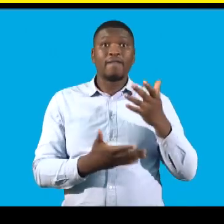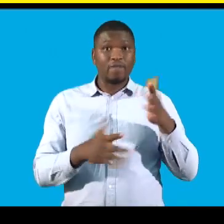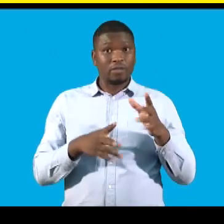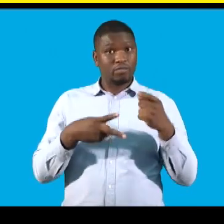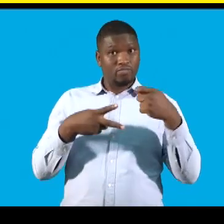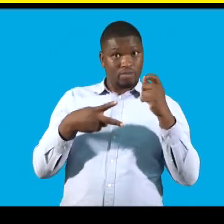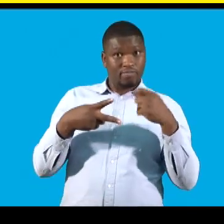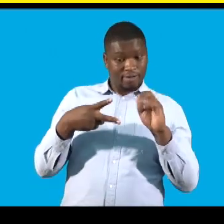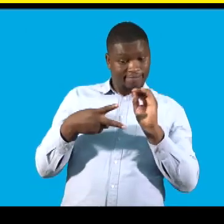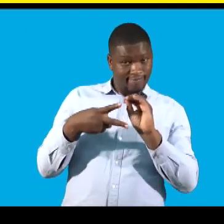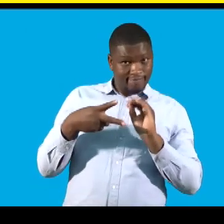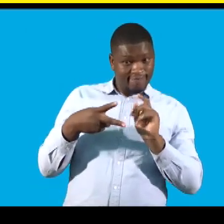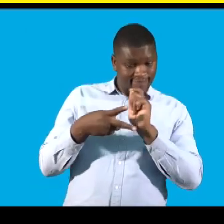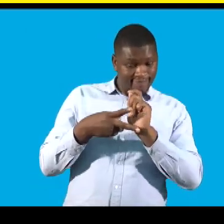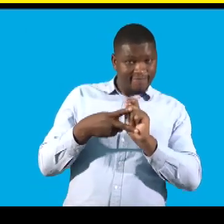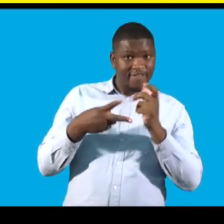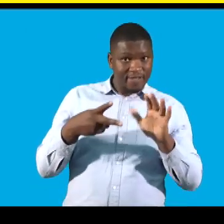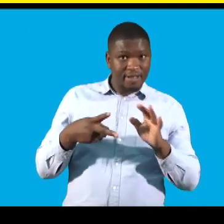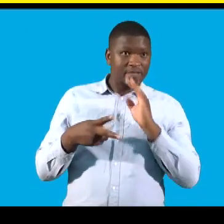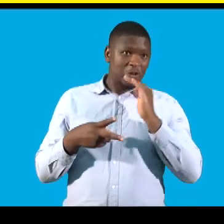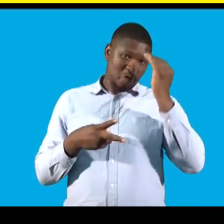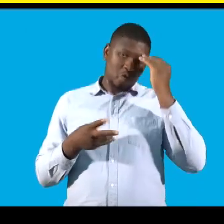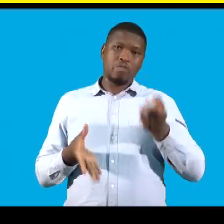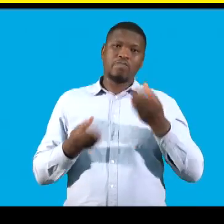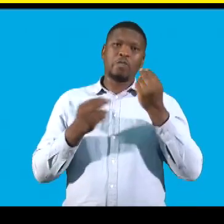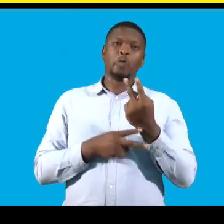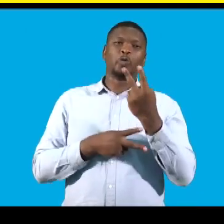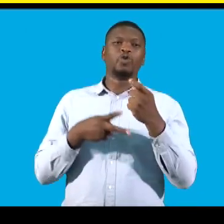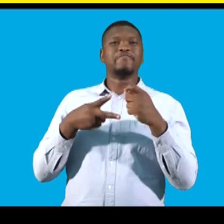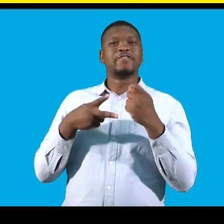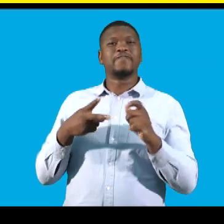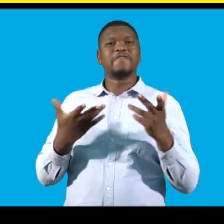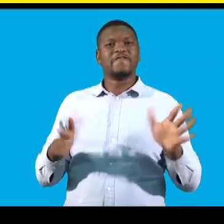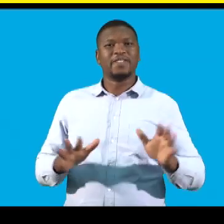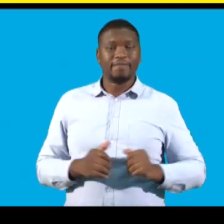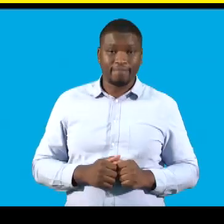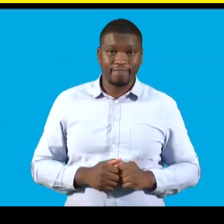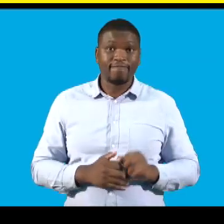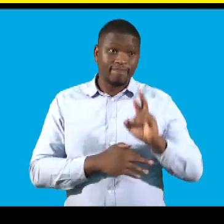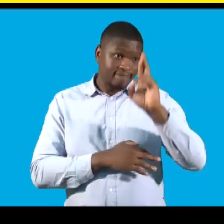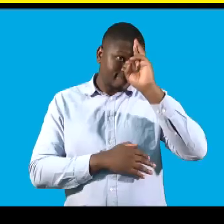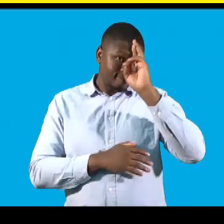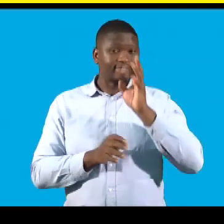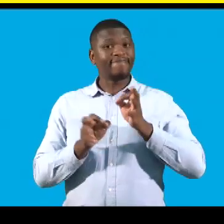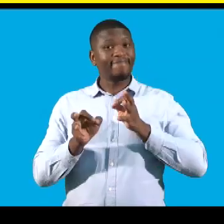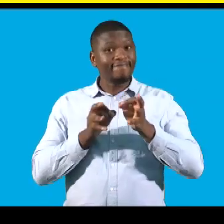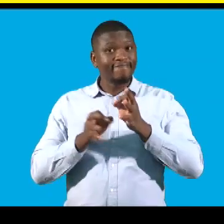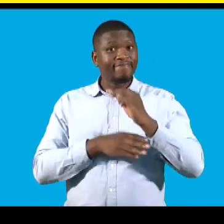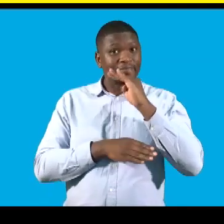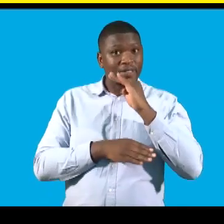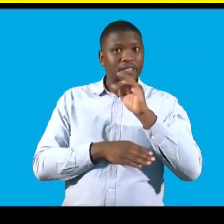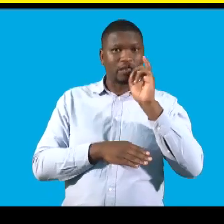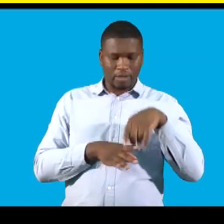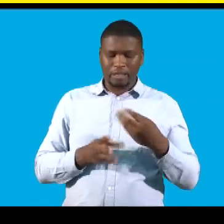If you have just written these two things down, you already would have gotten your 2 marks. Now remember, explain